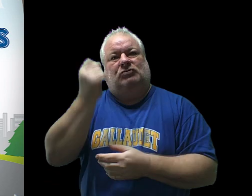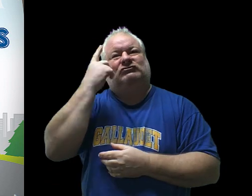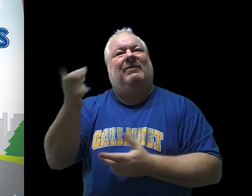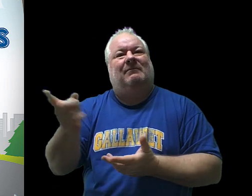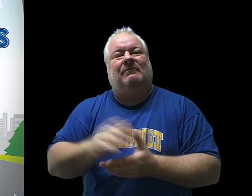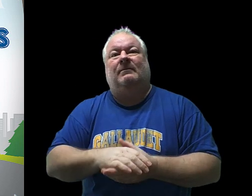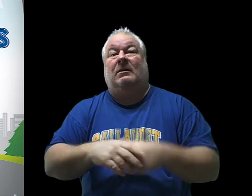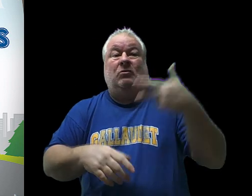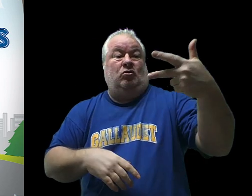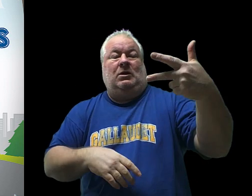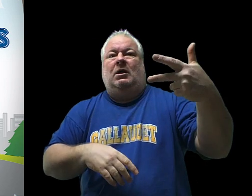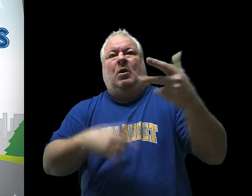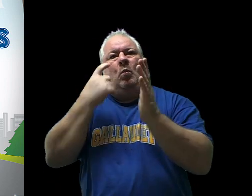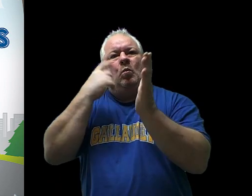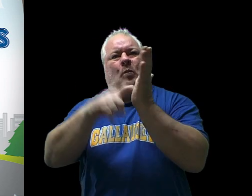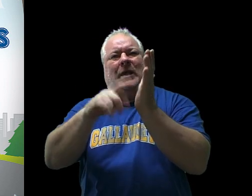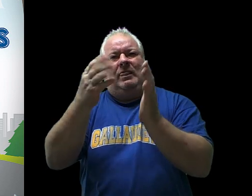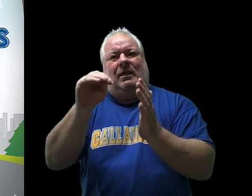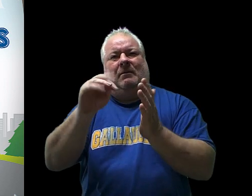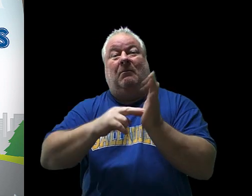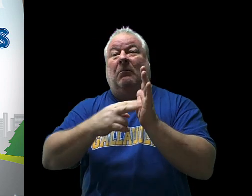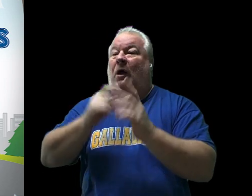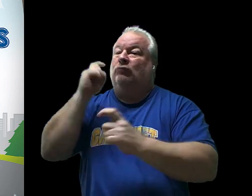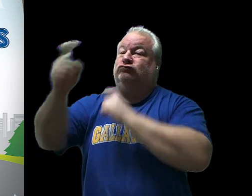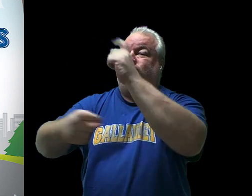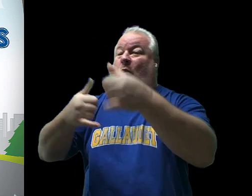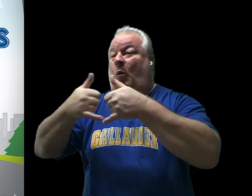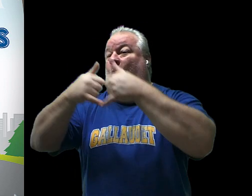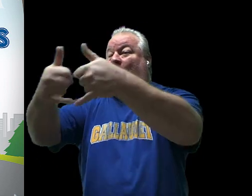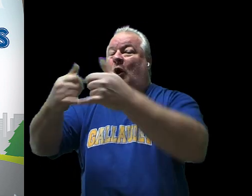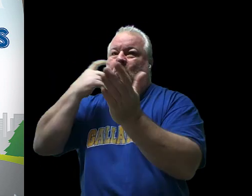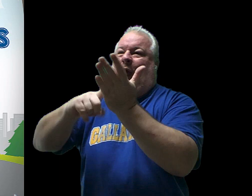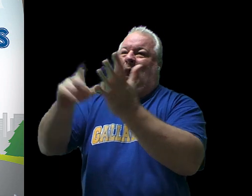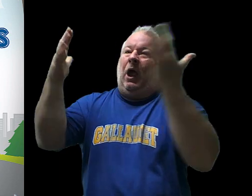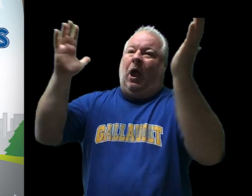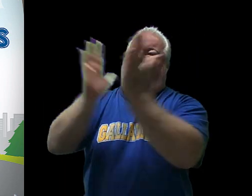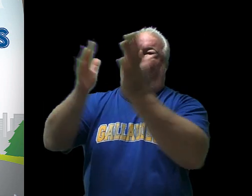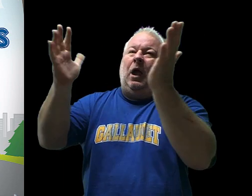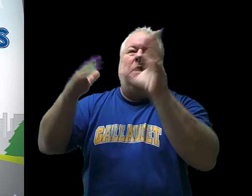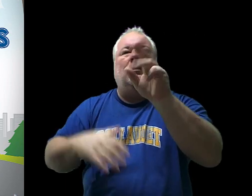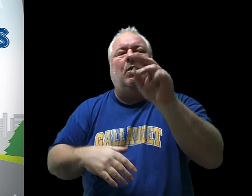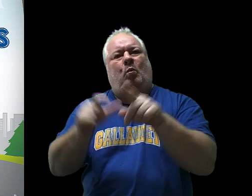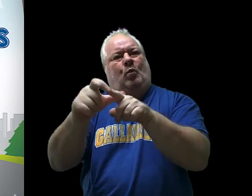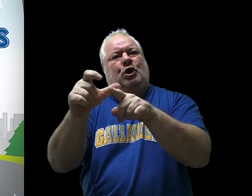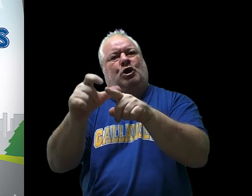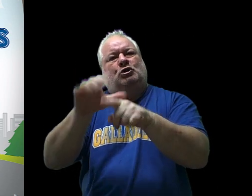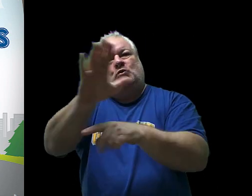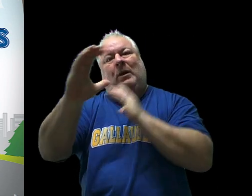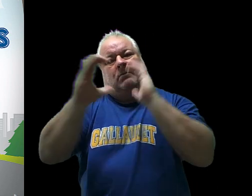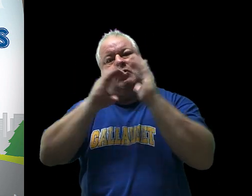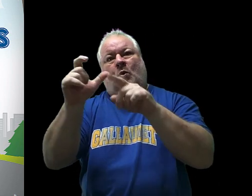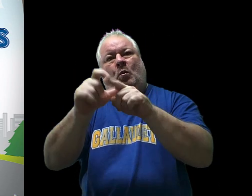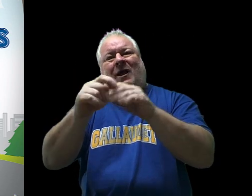Number 3, recognize them. We don't mean trophies or some awards to be recognized. Words are